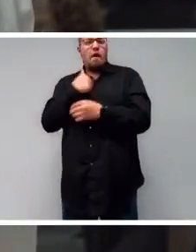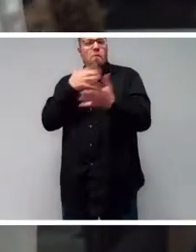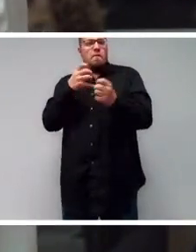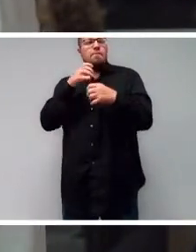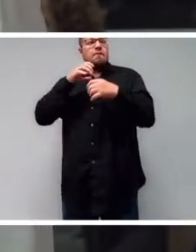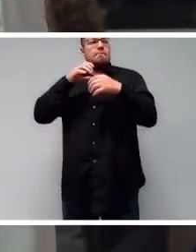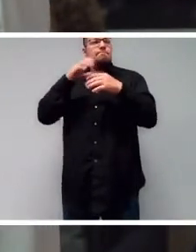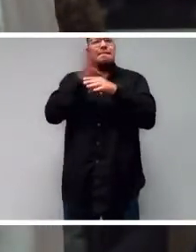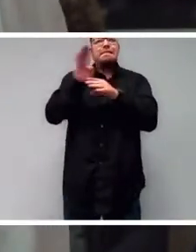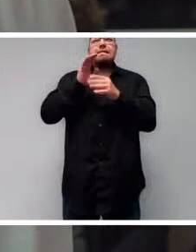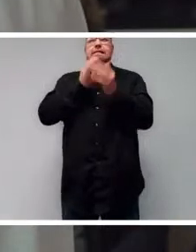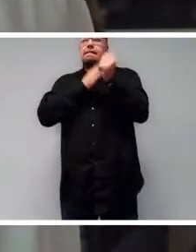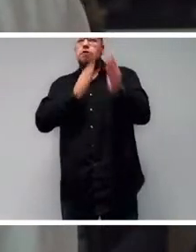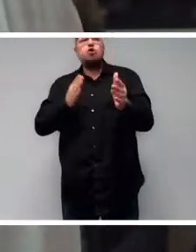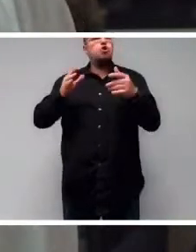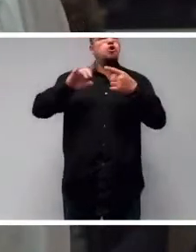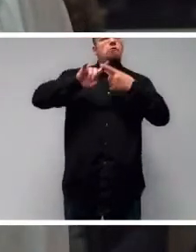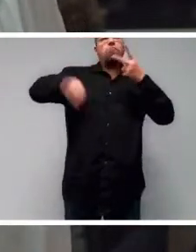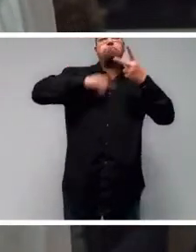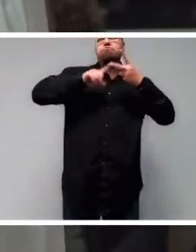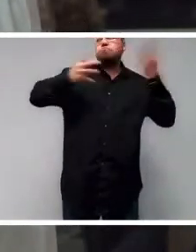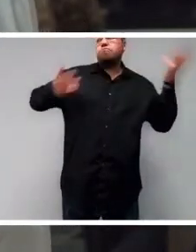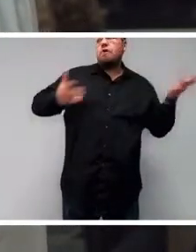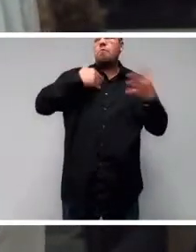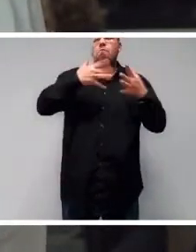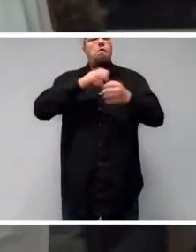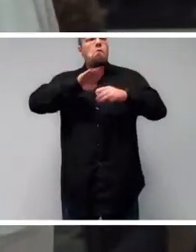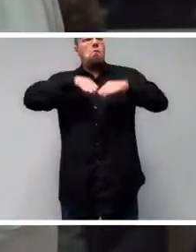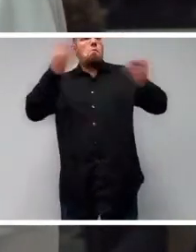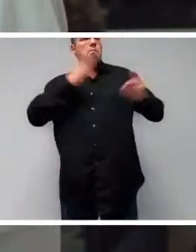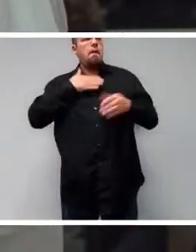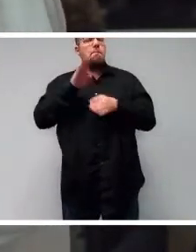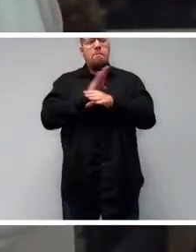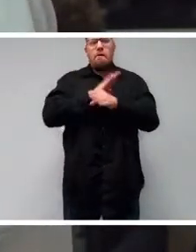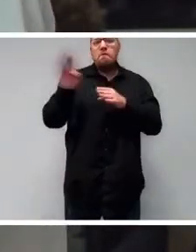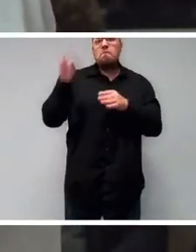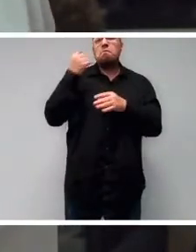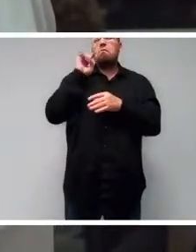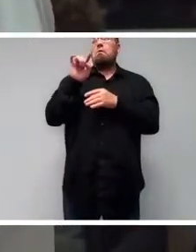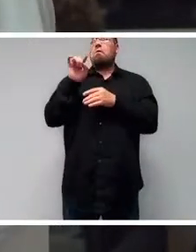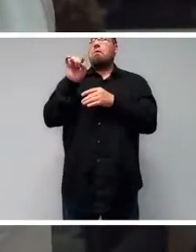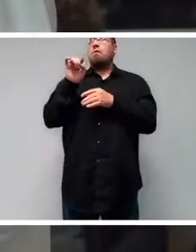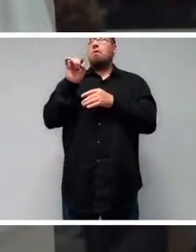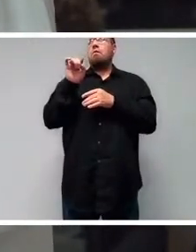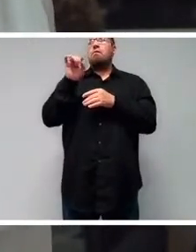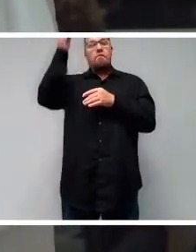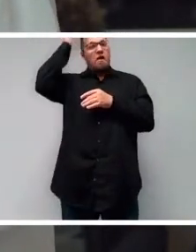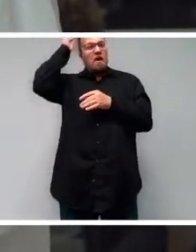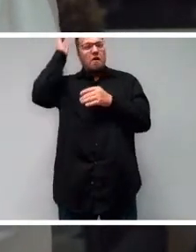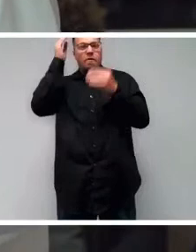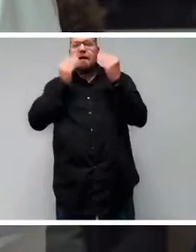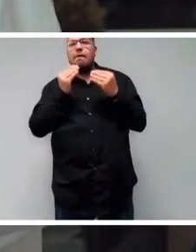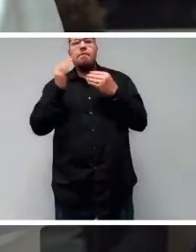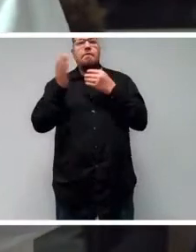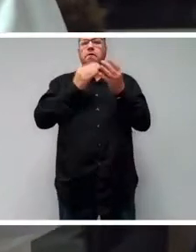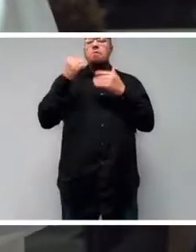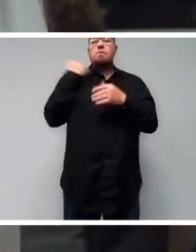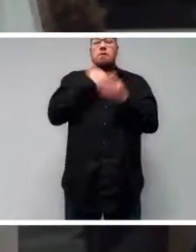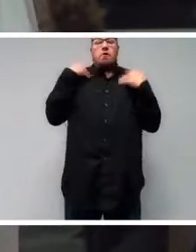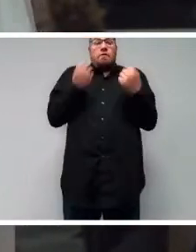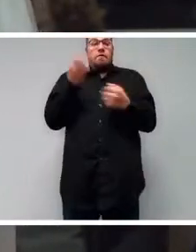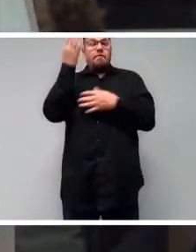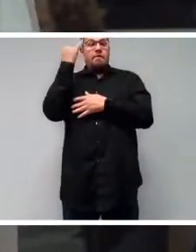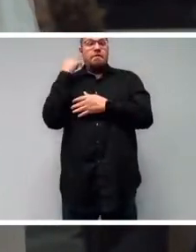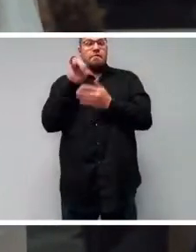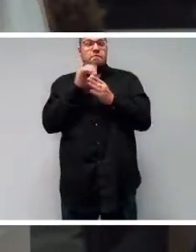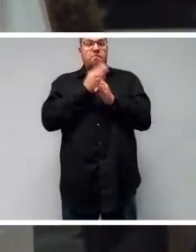to open up my own business for cosmetology. We're confident in telling you that because those are the professional skills